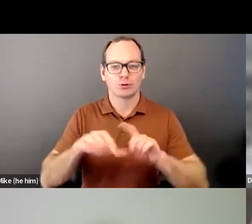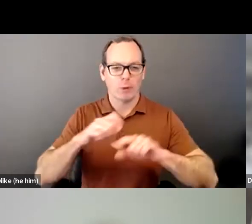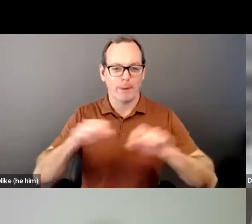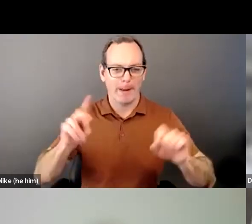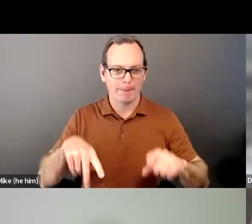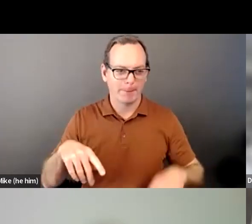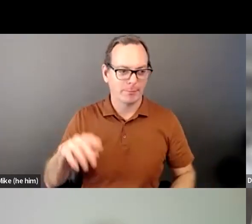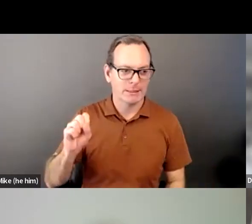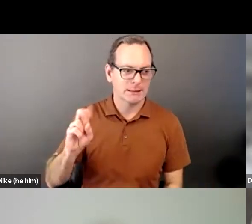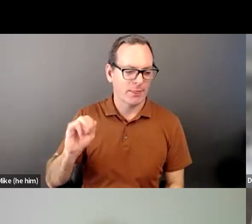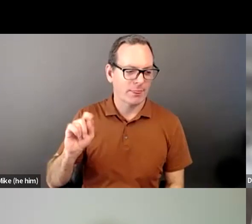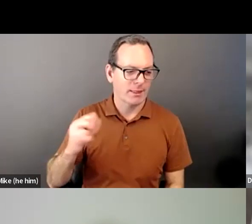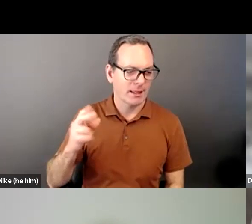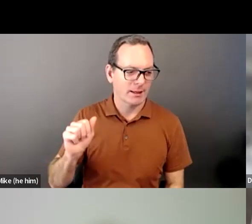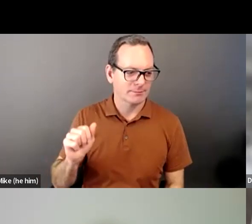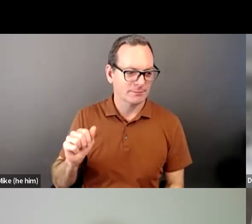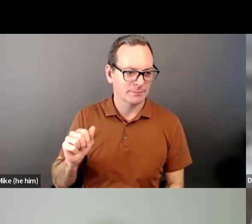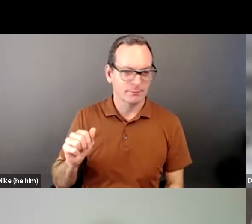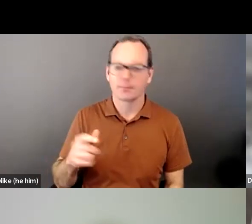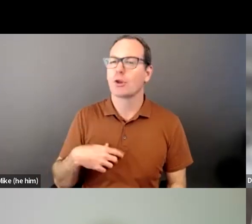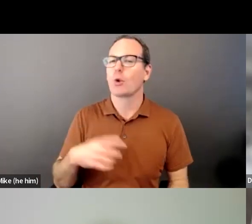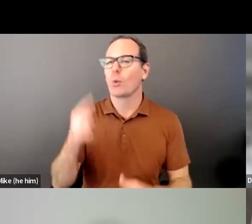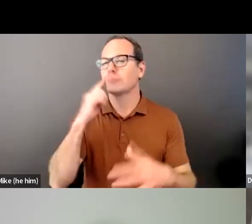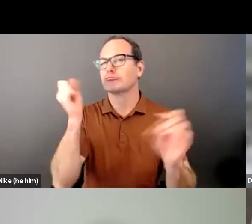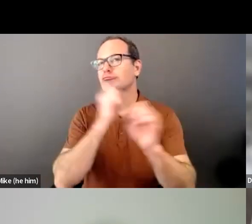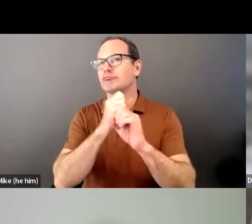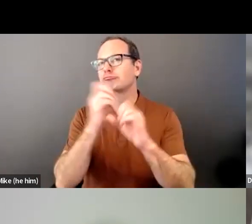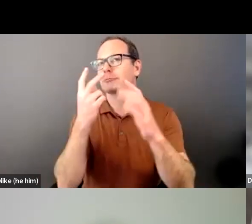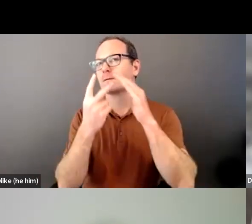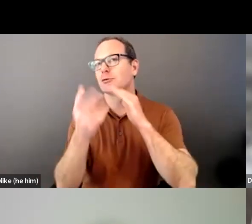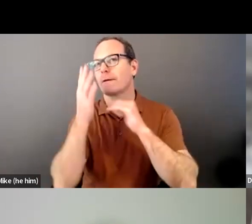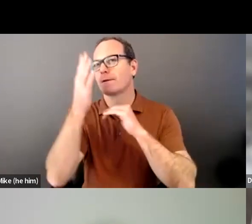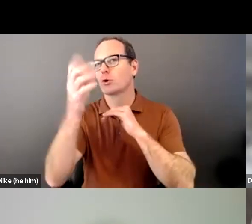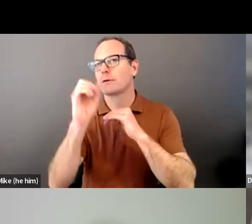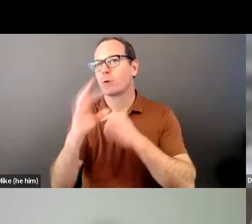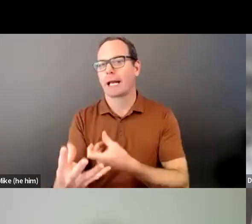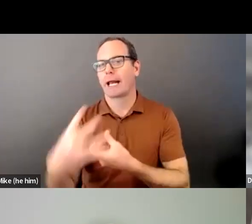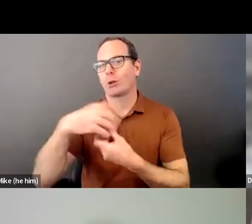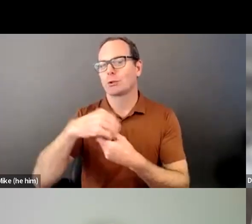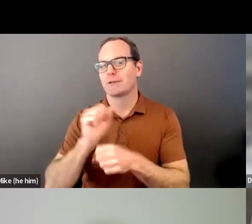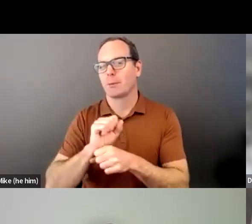for the future of inclusive employment in Canada? Anna, I'm going to start it with you.